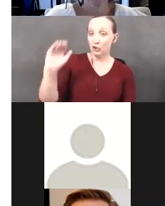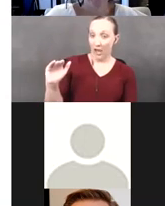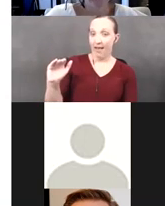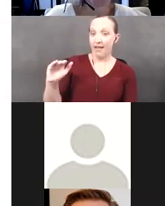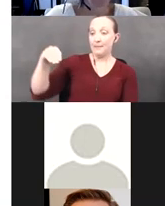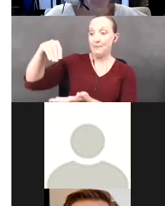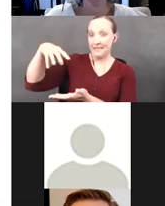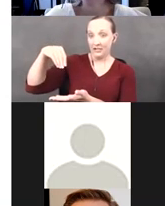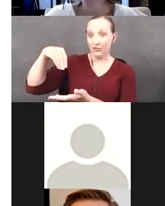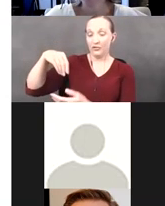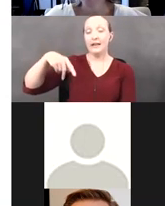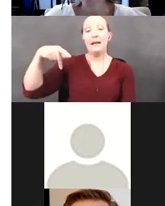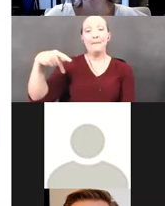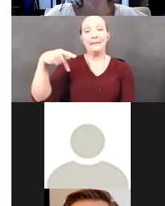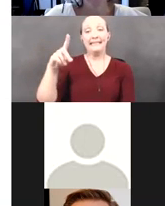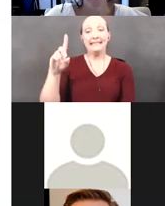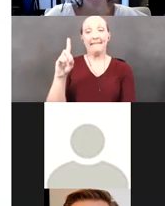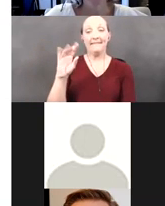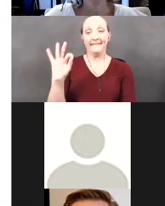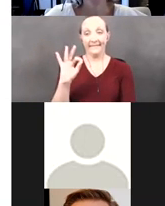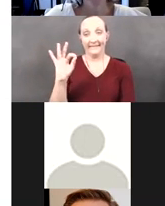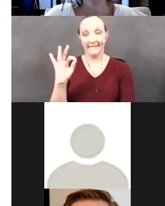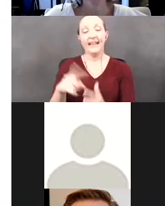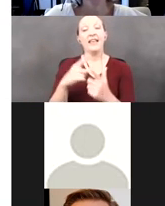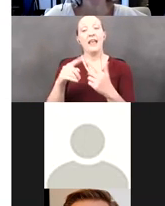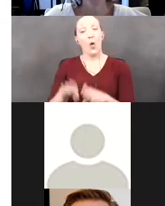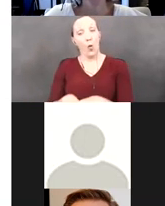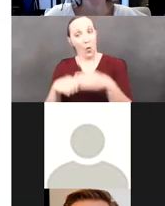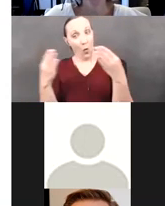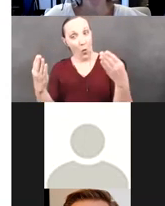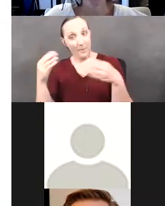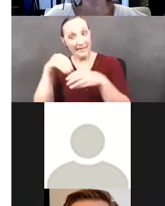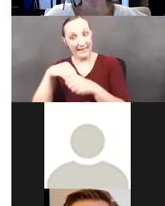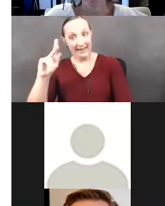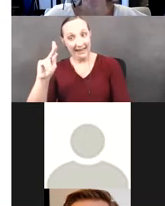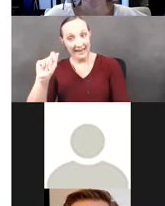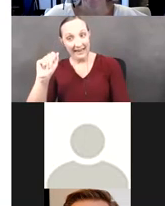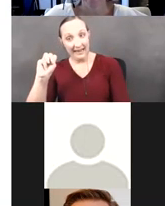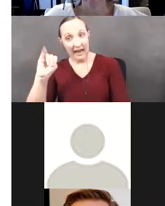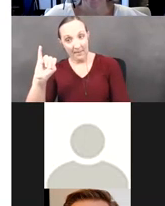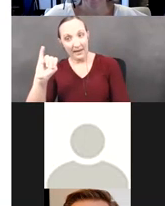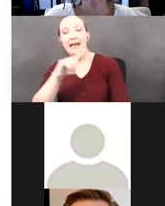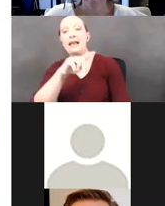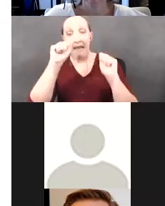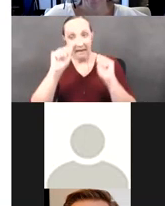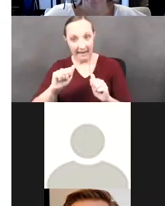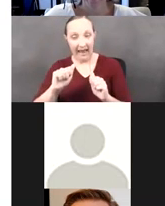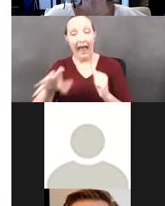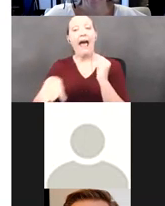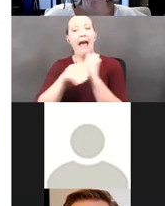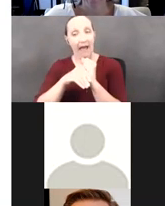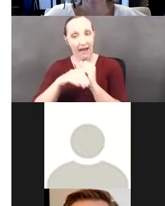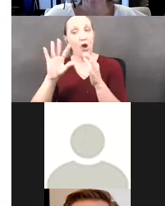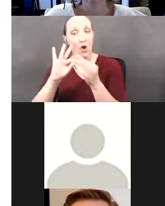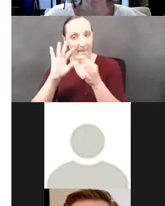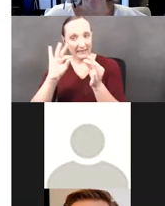PDF hijo on Google toma el Classroom and opens PDF it with en Google Kami, Classroom your y la student can abre con add a Kami, comment in puede Kami, añadir un and